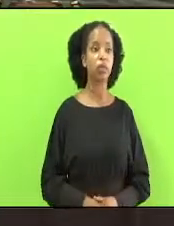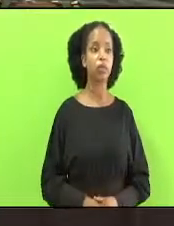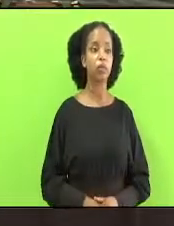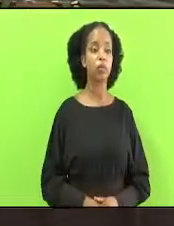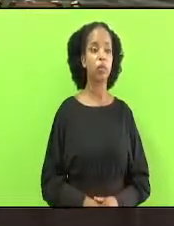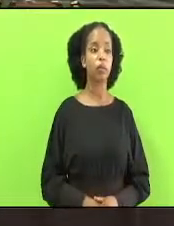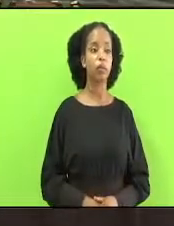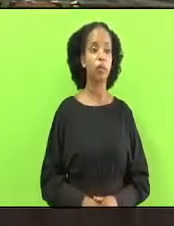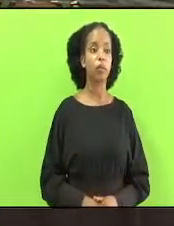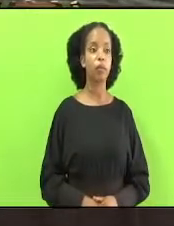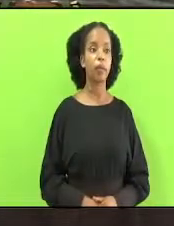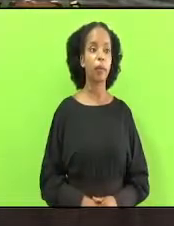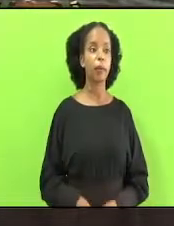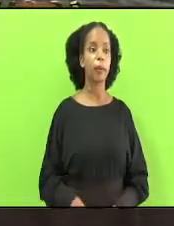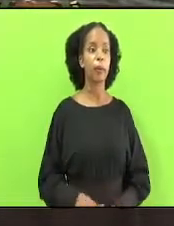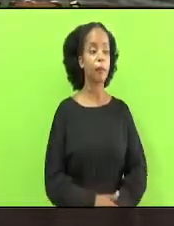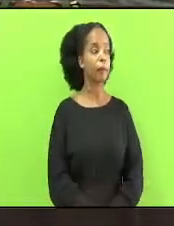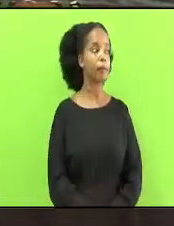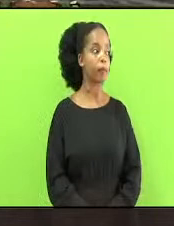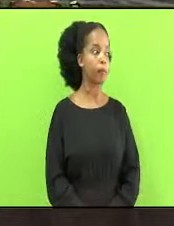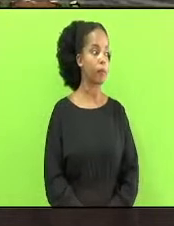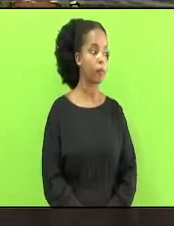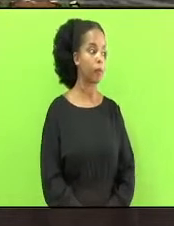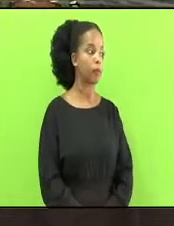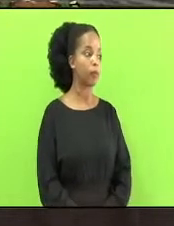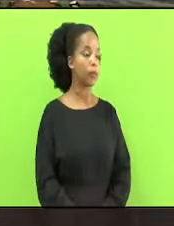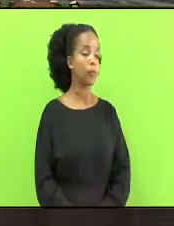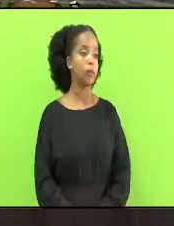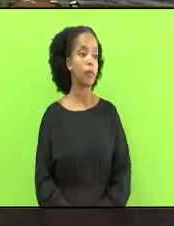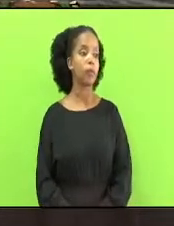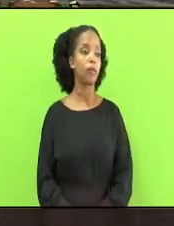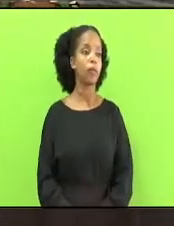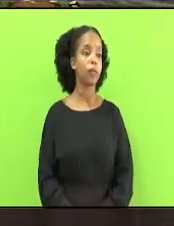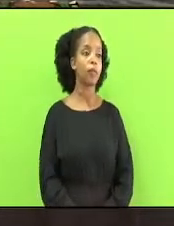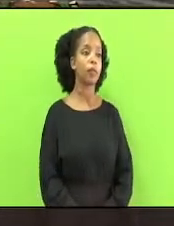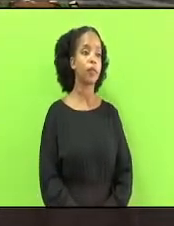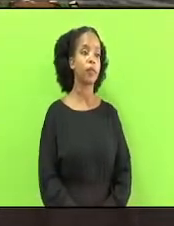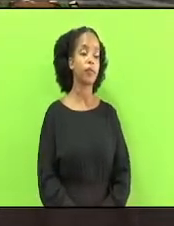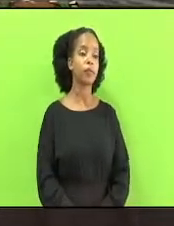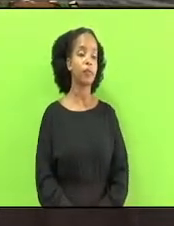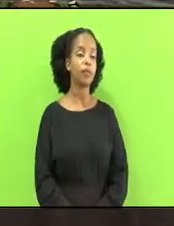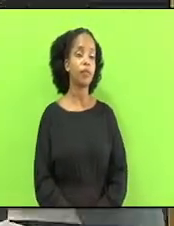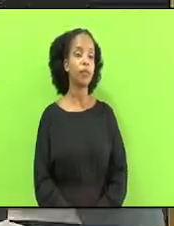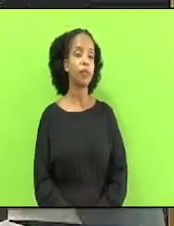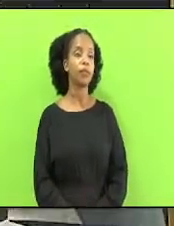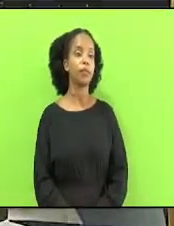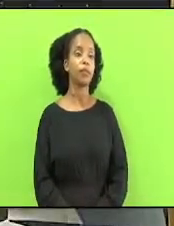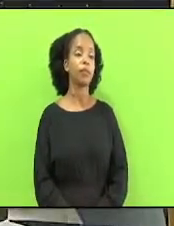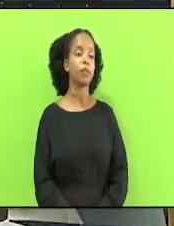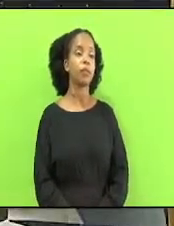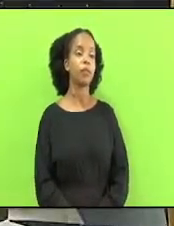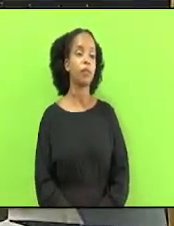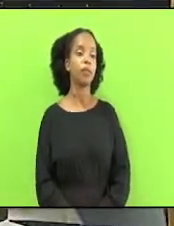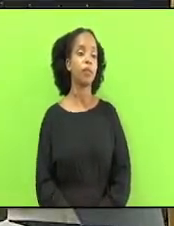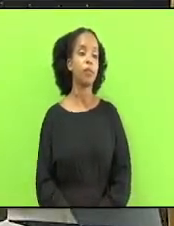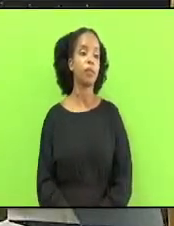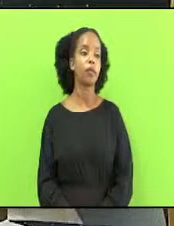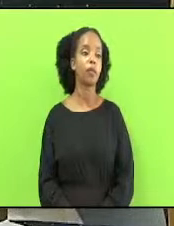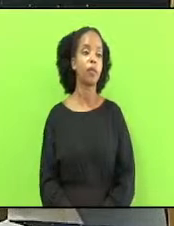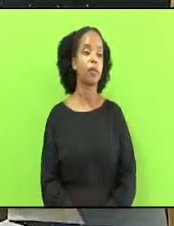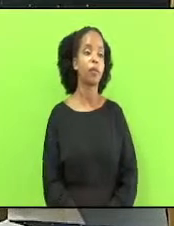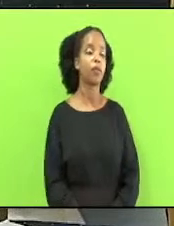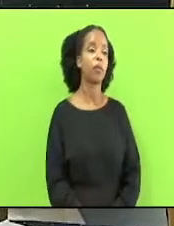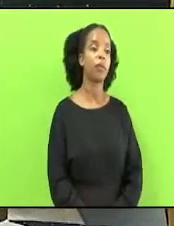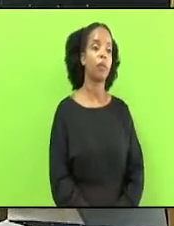I share the same sentiment with the previous speaker because we also share the same